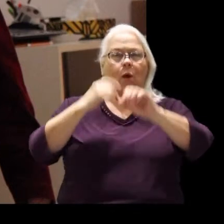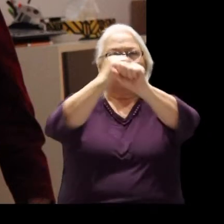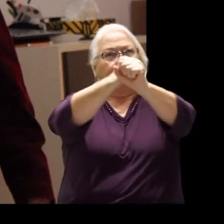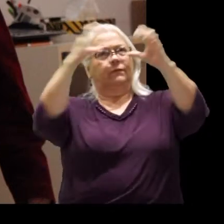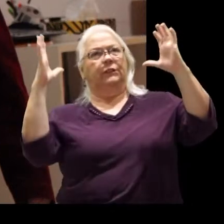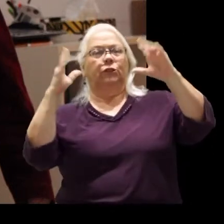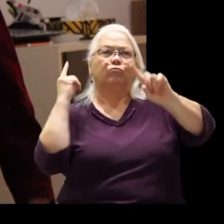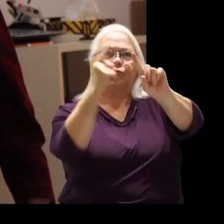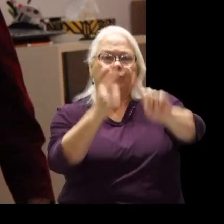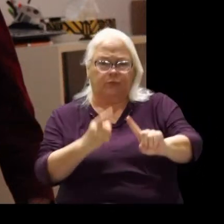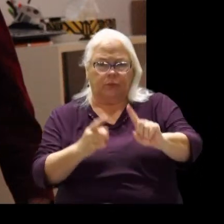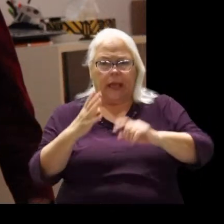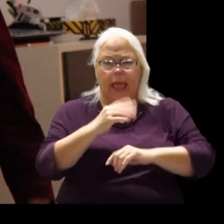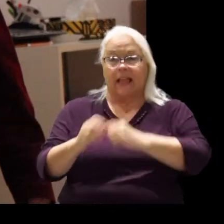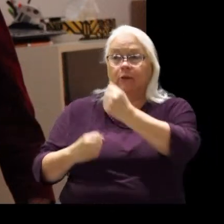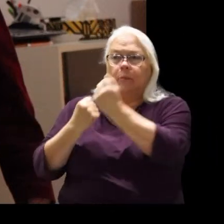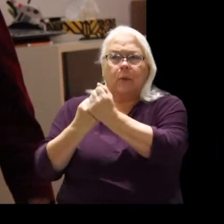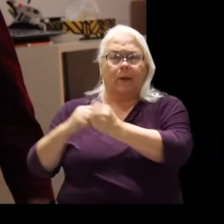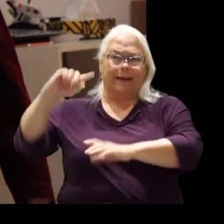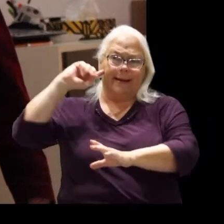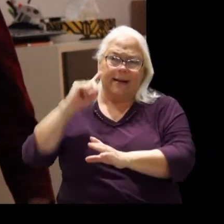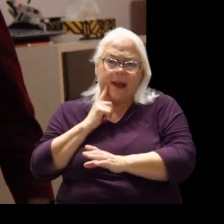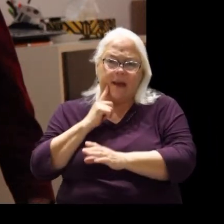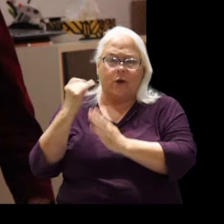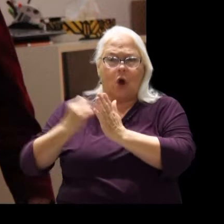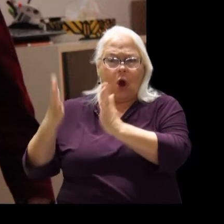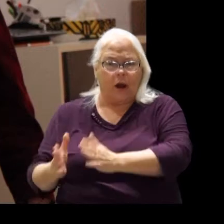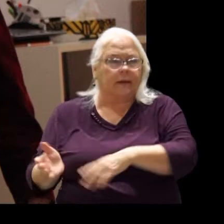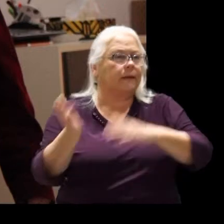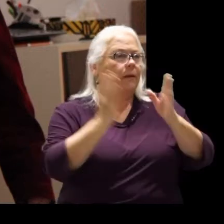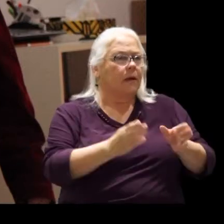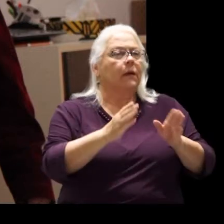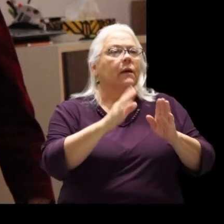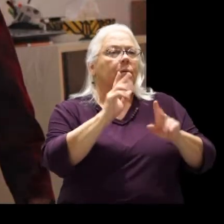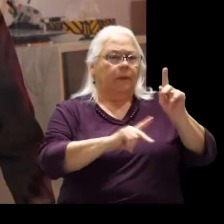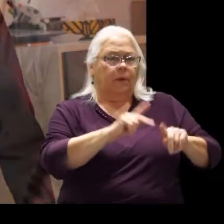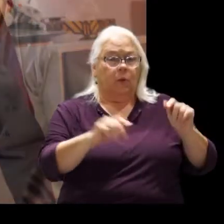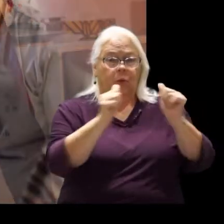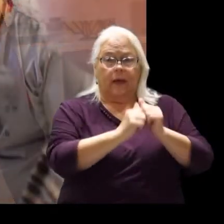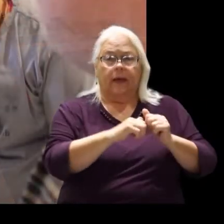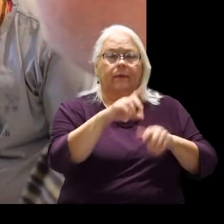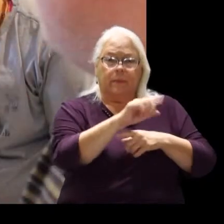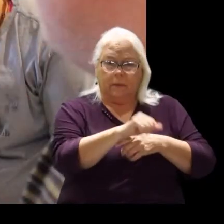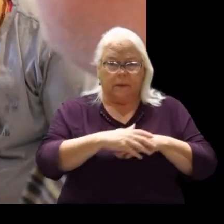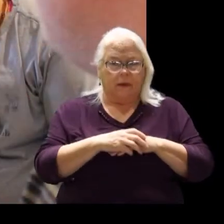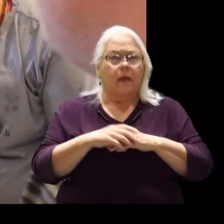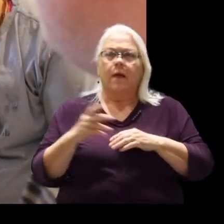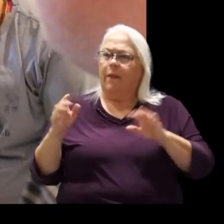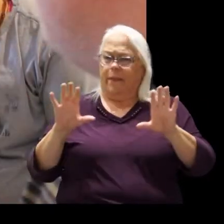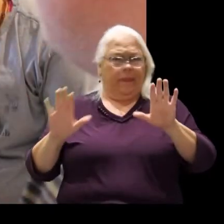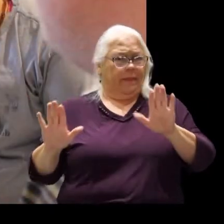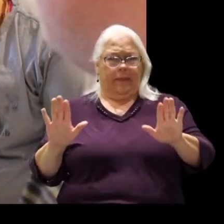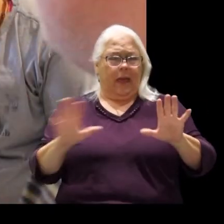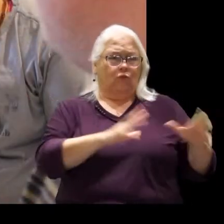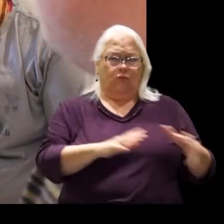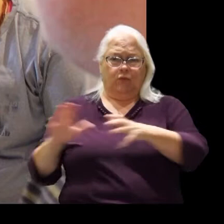vision, effectively and empathetically support artists who are deaf or who have disabilities as they progress on their artistic journey, develop skills